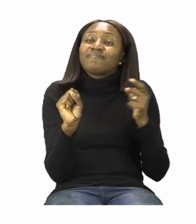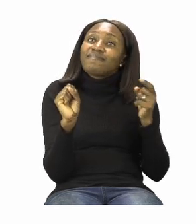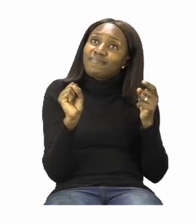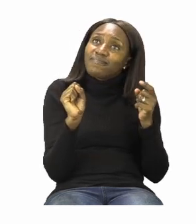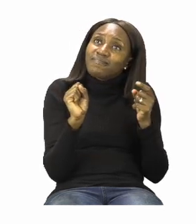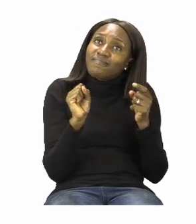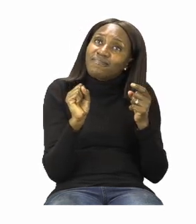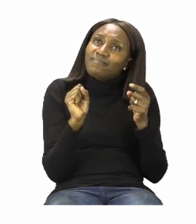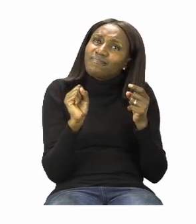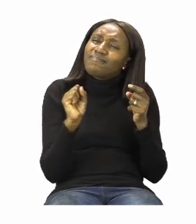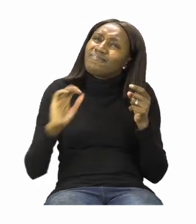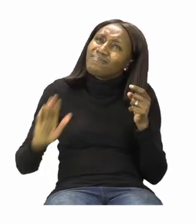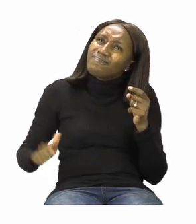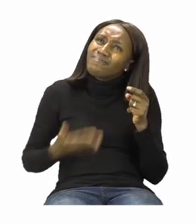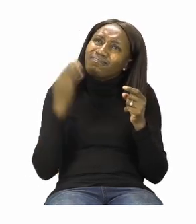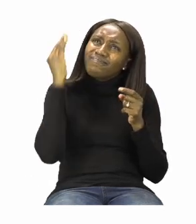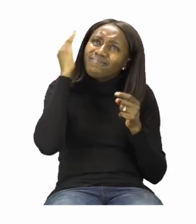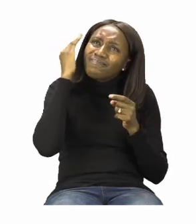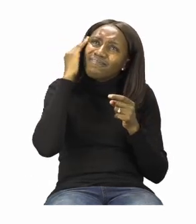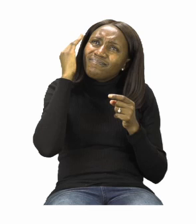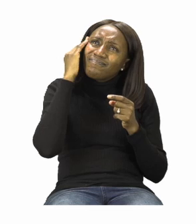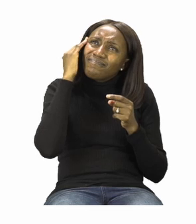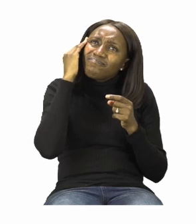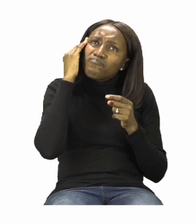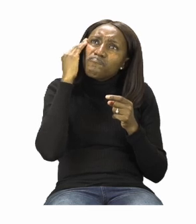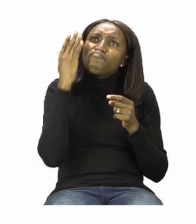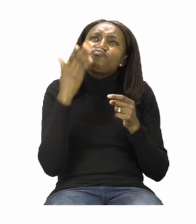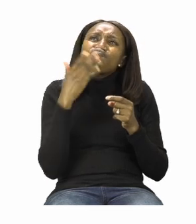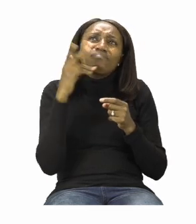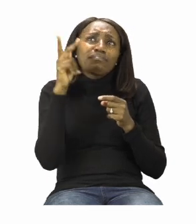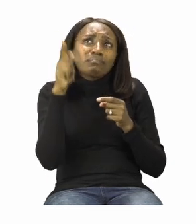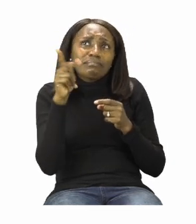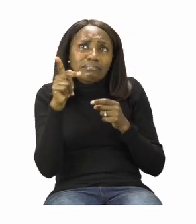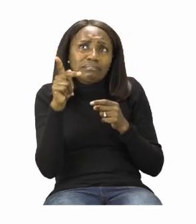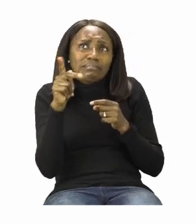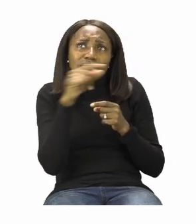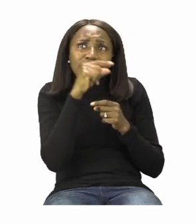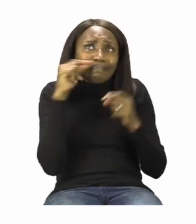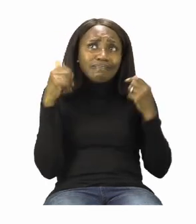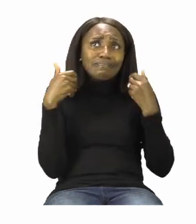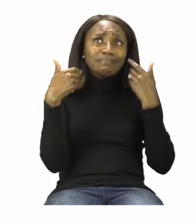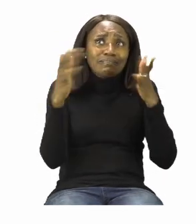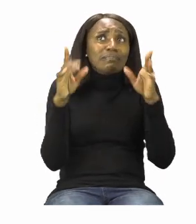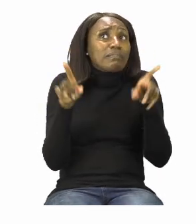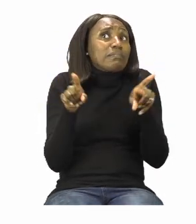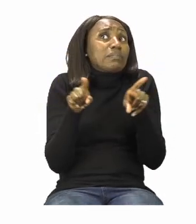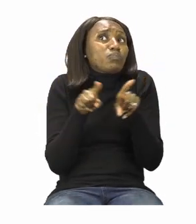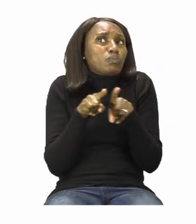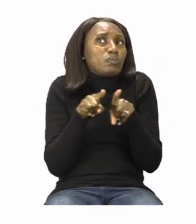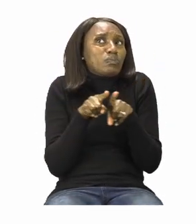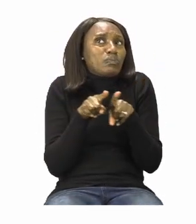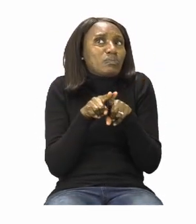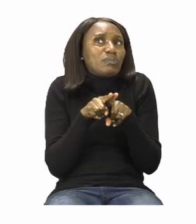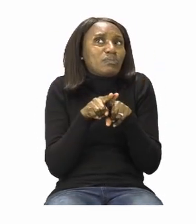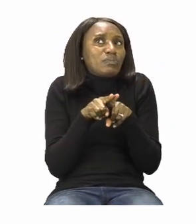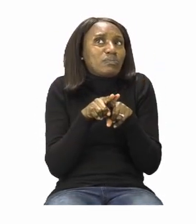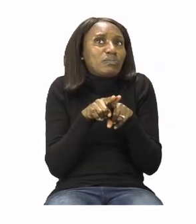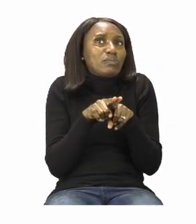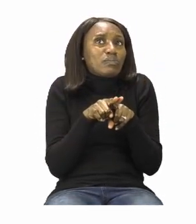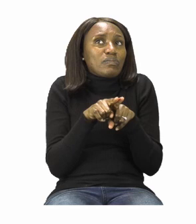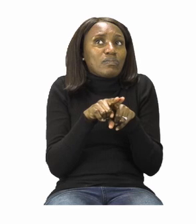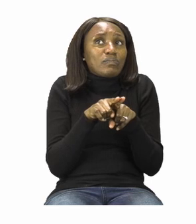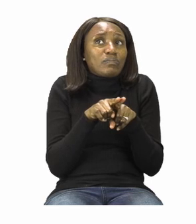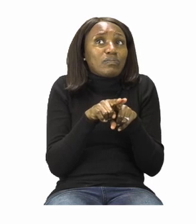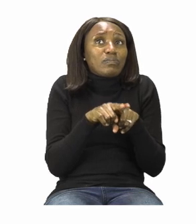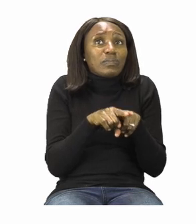Now we want to find out if any of their names have the same beginning sound